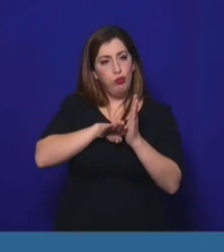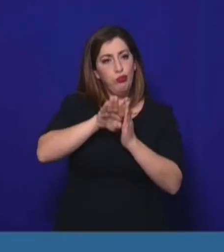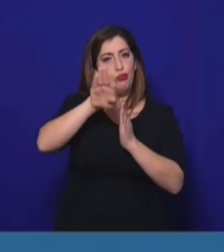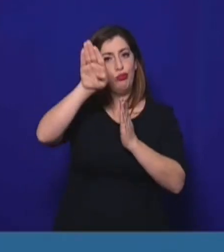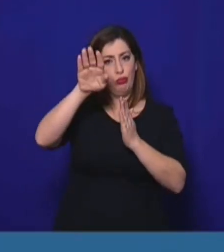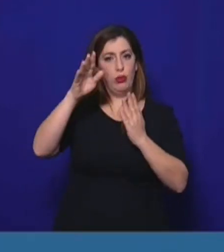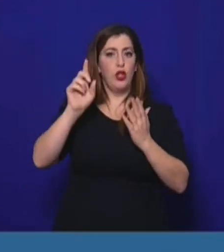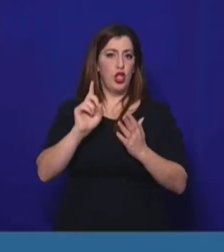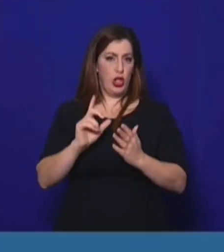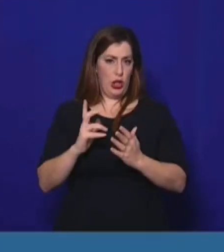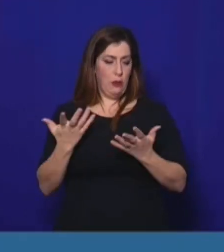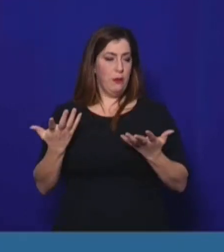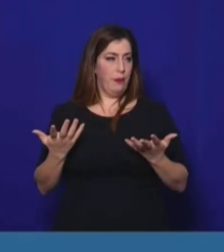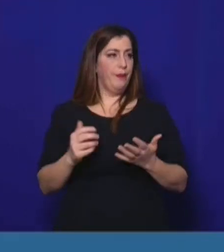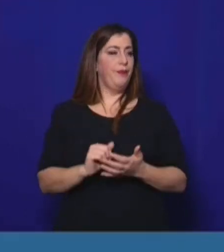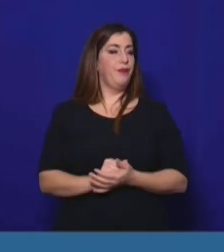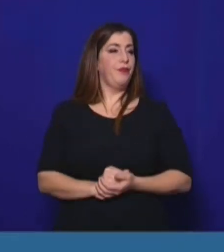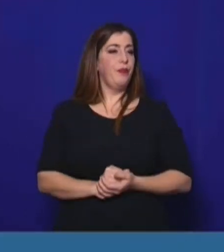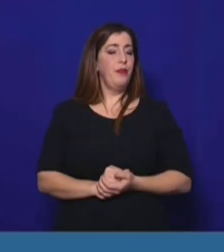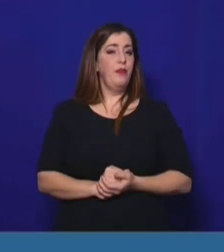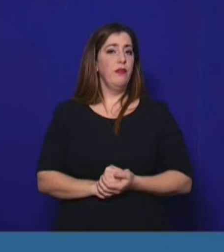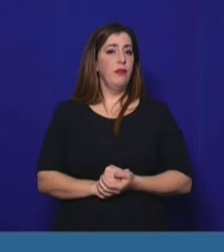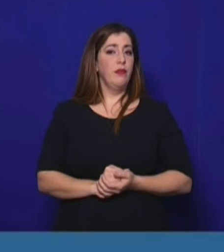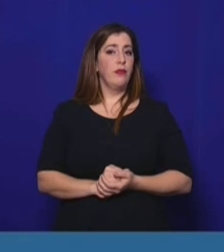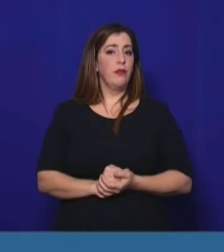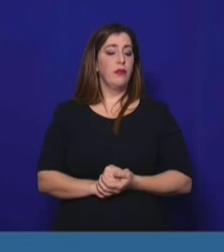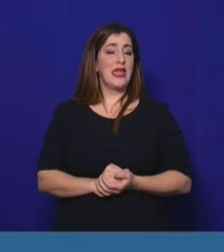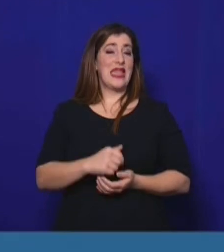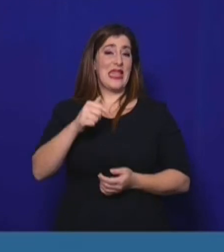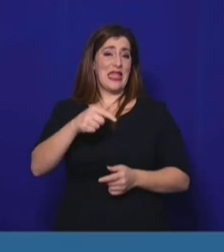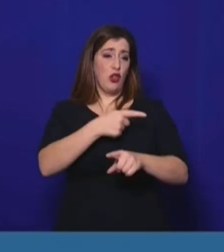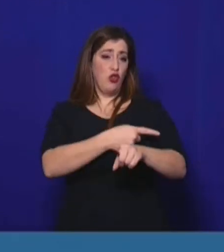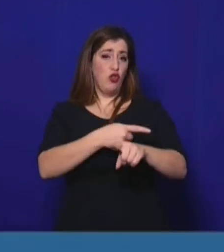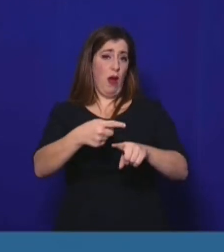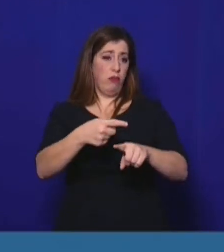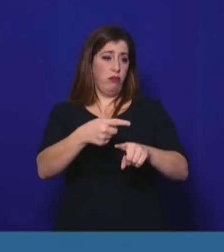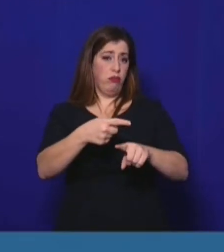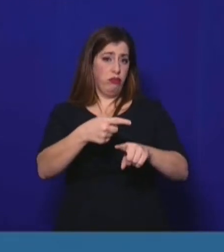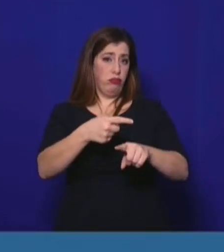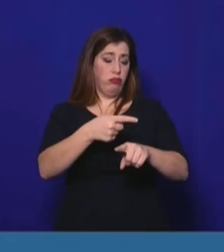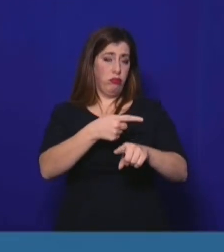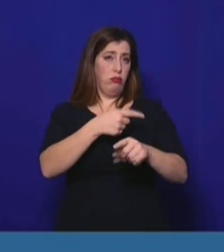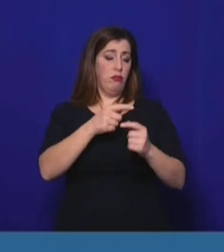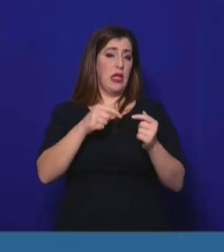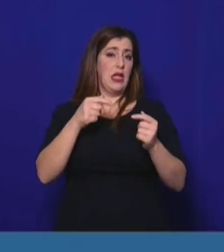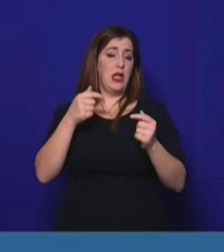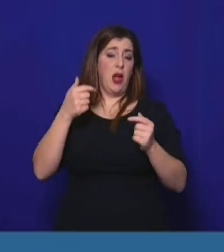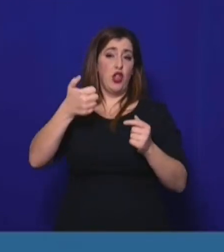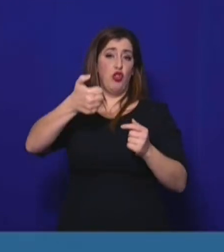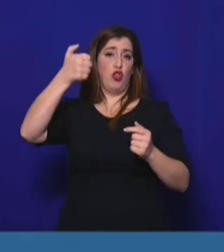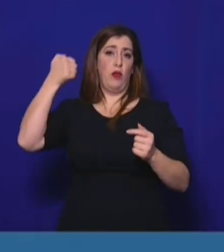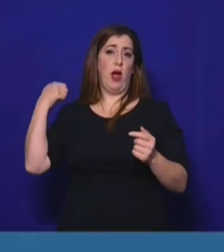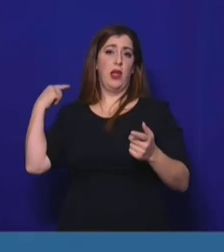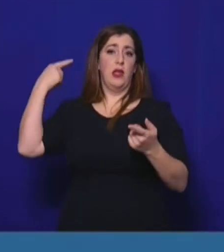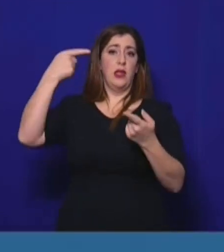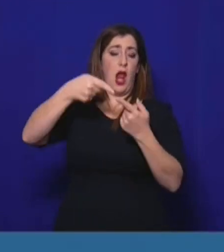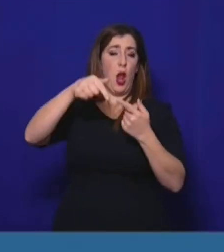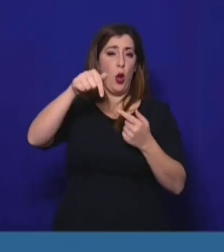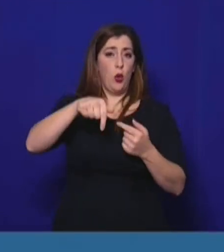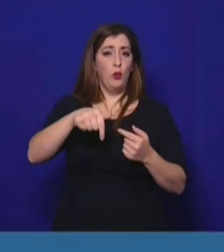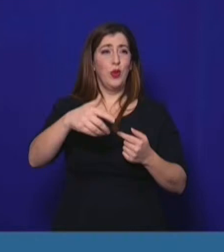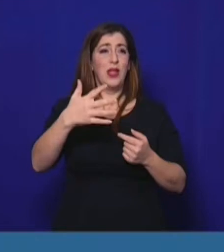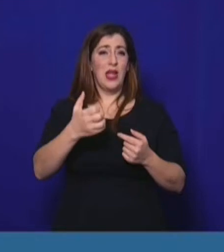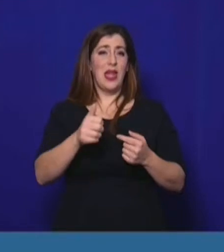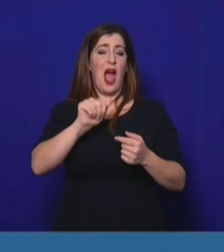fil-komunità. Infatti dal-aħħar ġimgħa il-moving average ta' każijiet kien ta' 143 li xi ħaġa